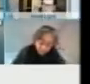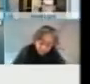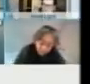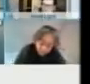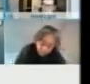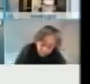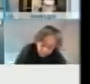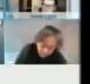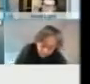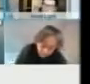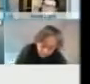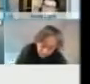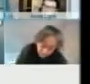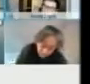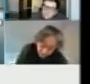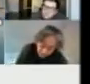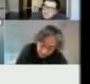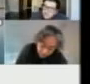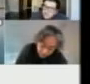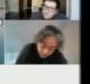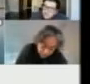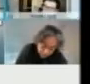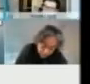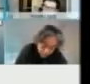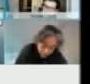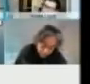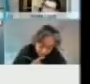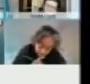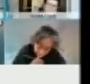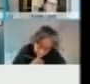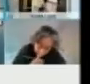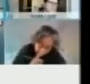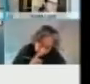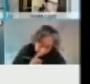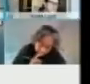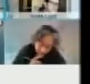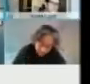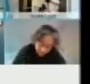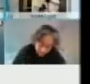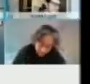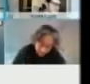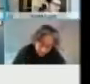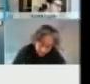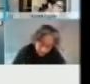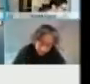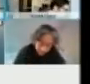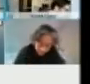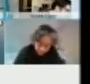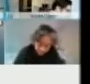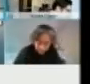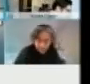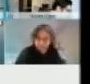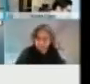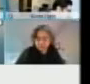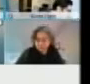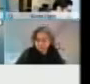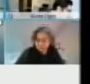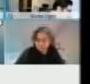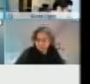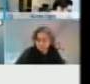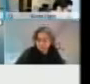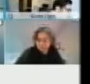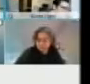height is excessive in feet. In Article 53, Section 9, the side yard is insufficient. Name and address for the record,